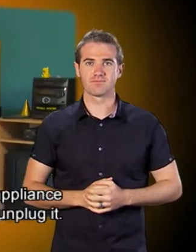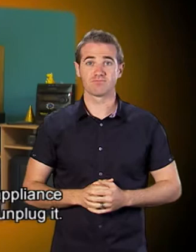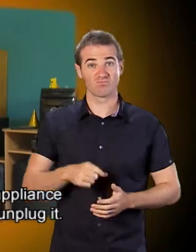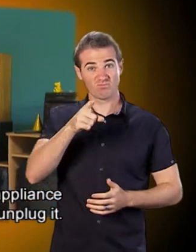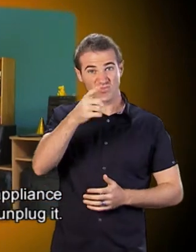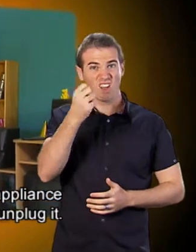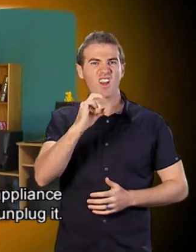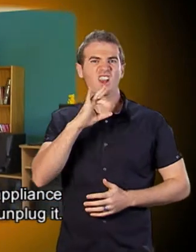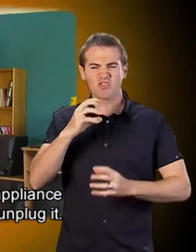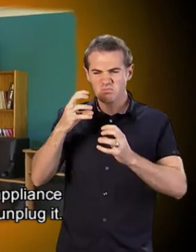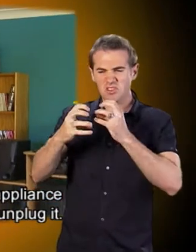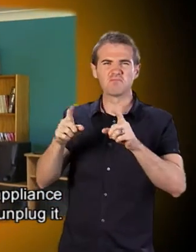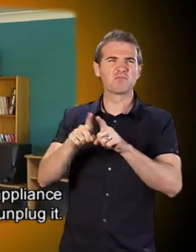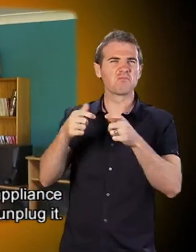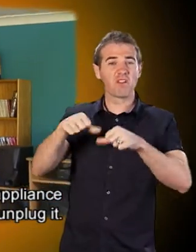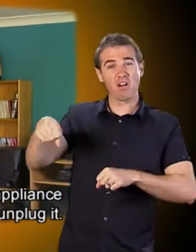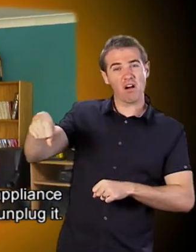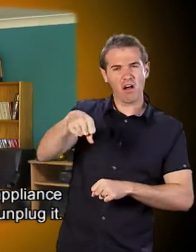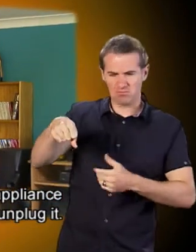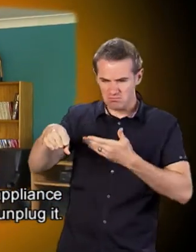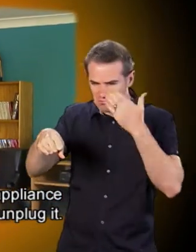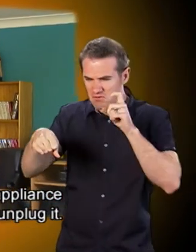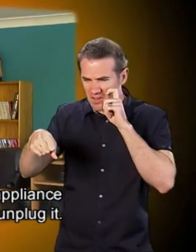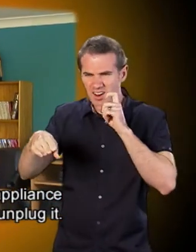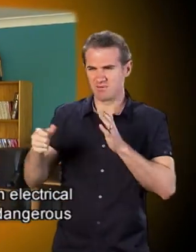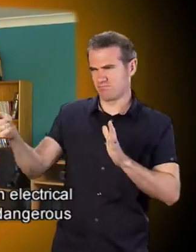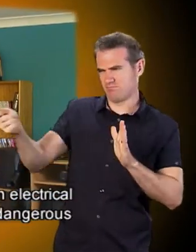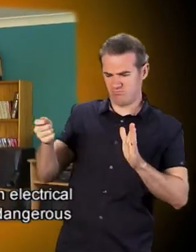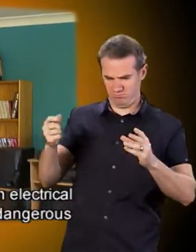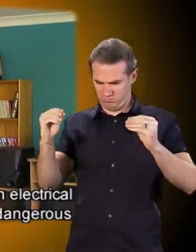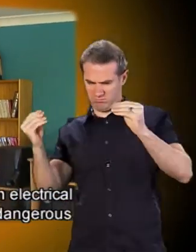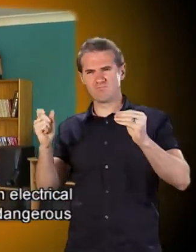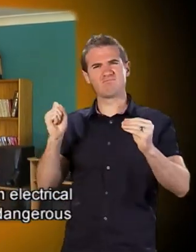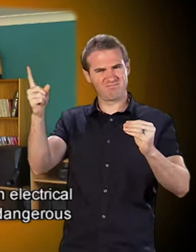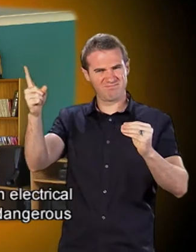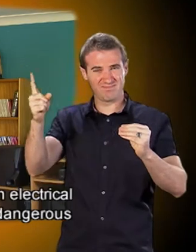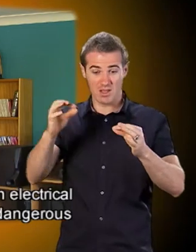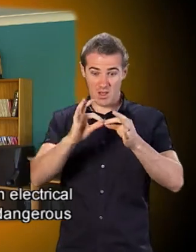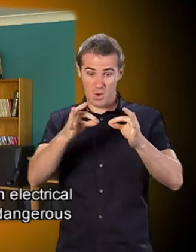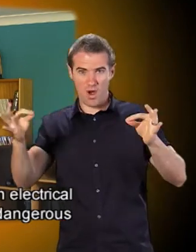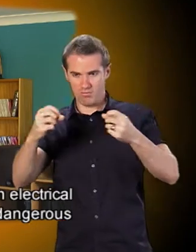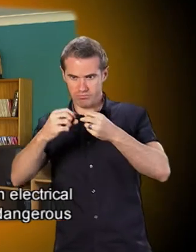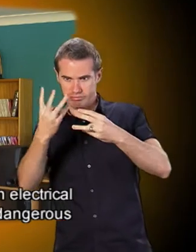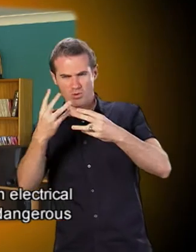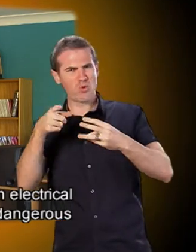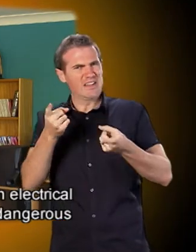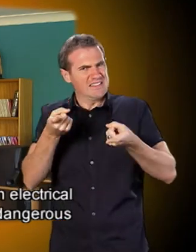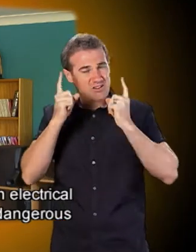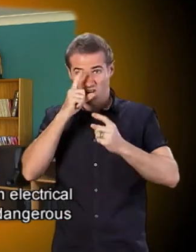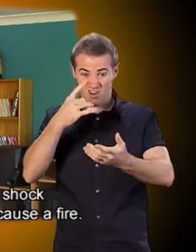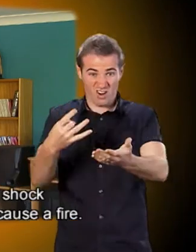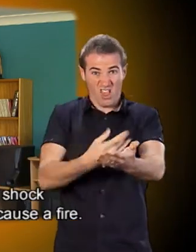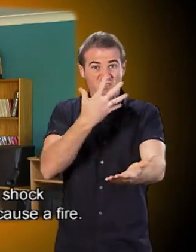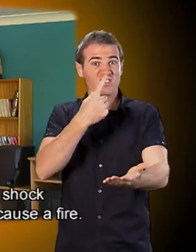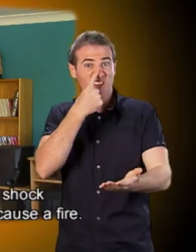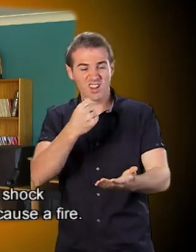If you have an electrical appliance that smells a bit strange, unplug it. Exposed or frayed cords on electrical appliances are extremely dangerous